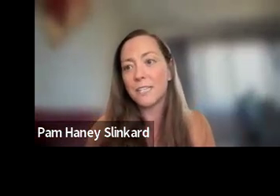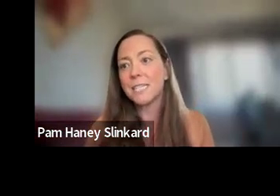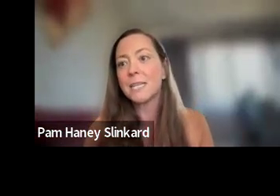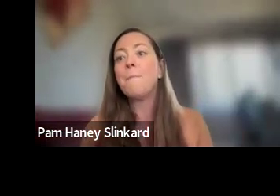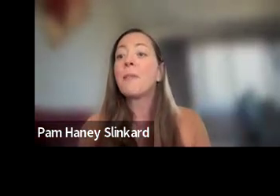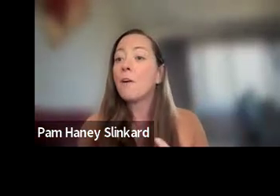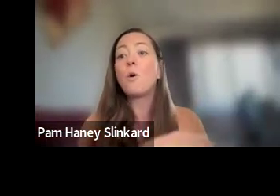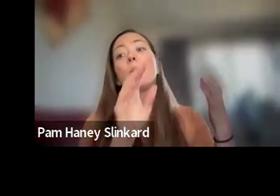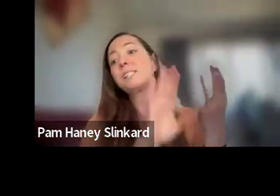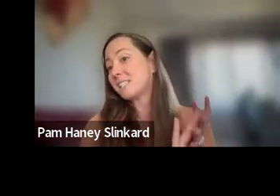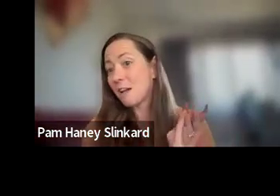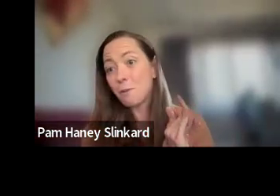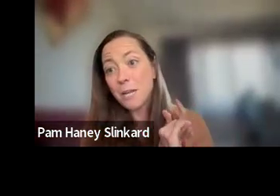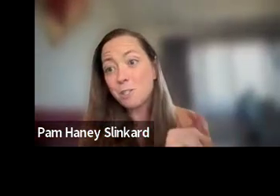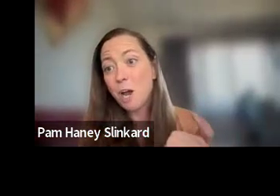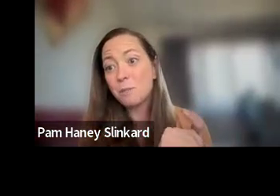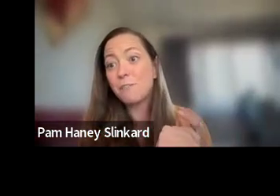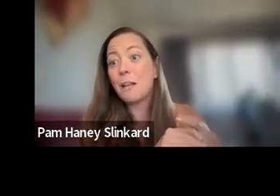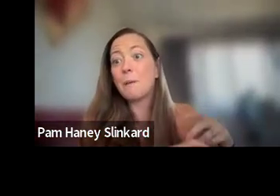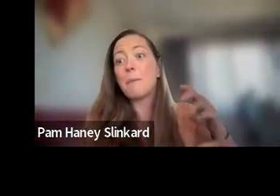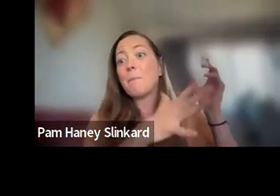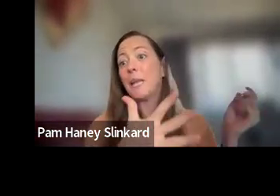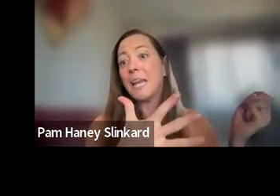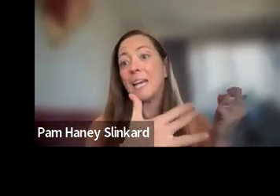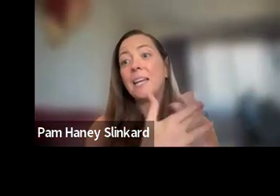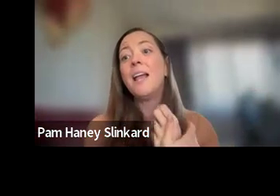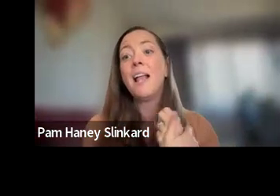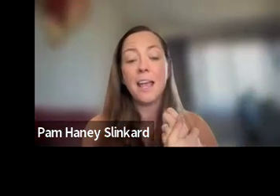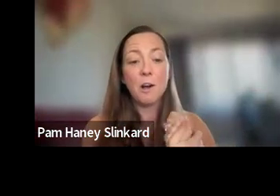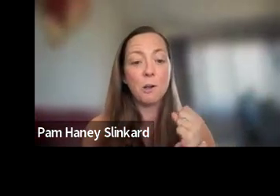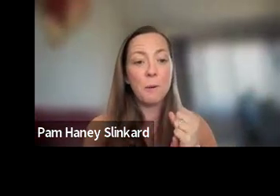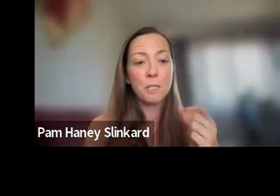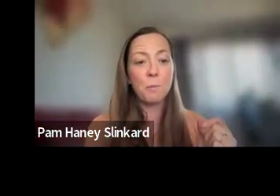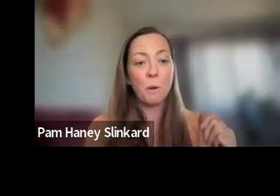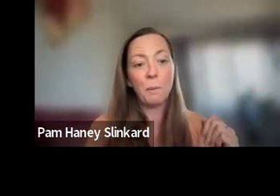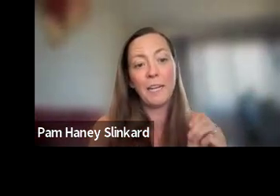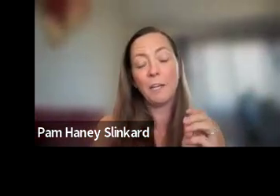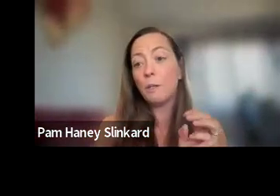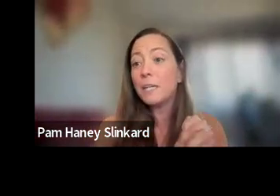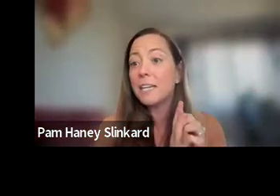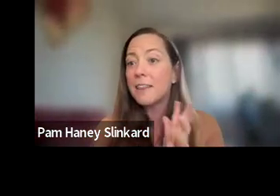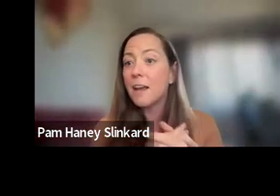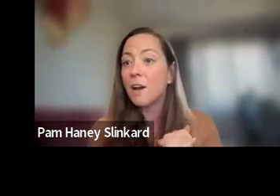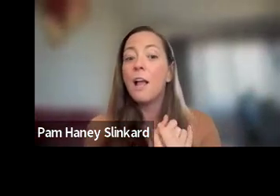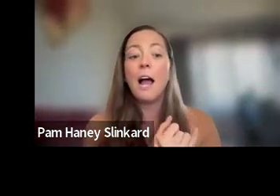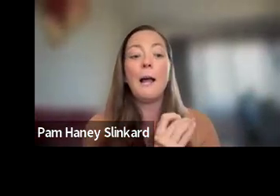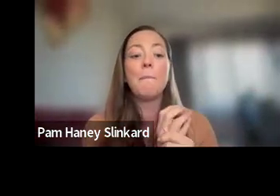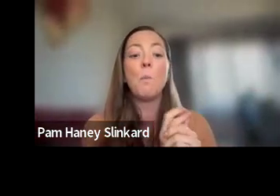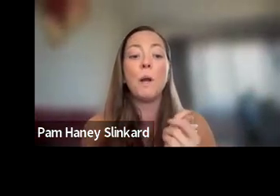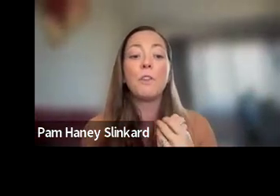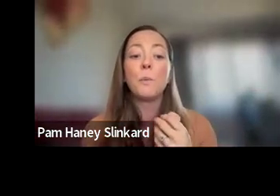coaching services. Of course, discovery and job development plan and ongoing support plan included in